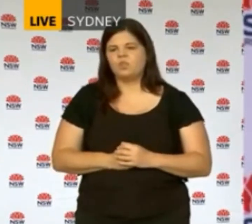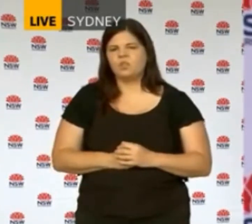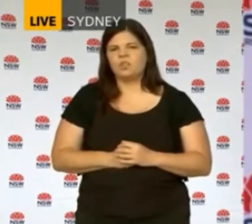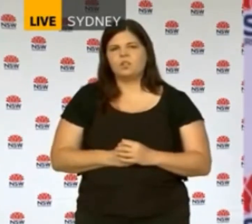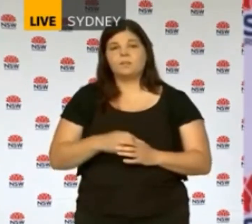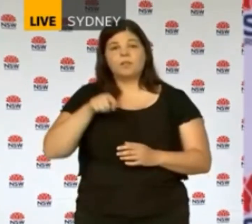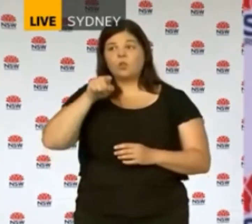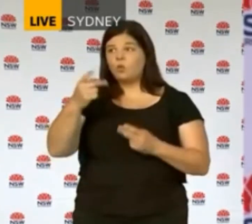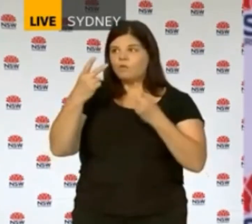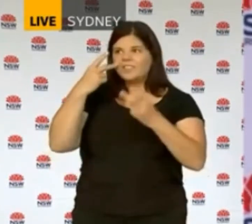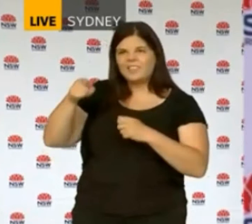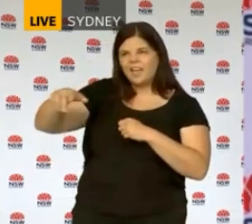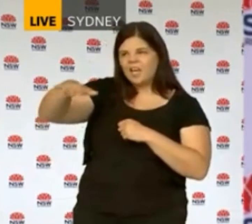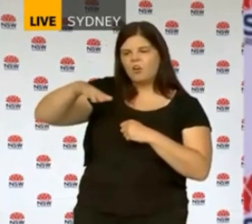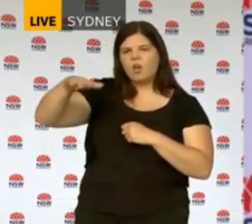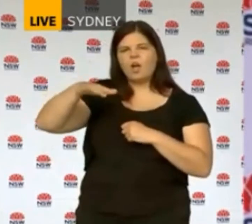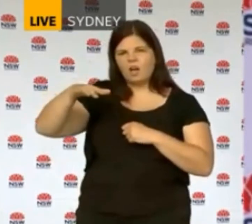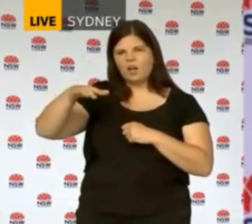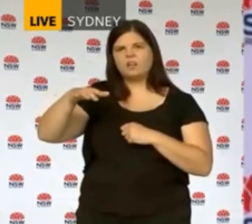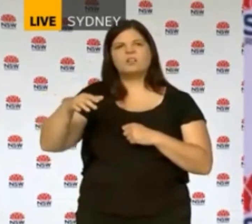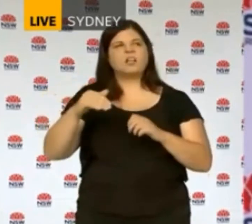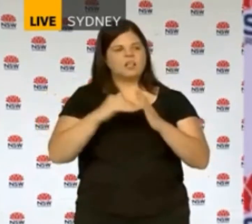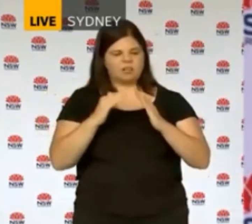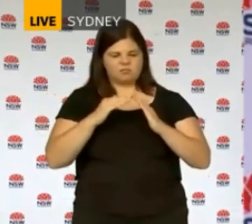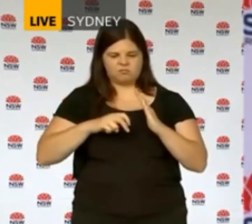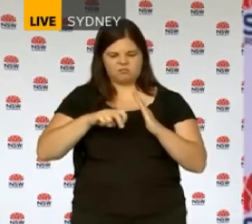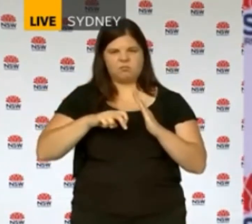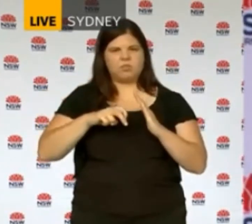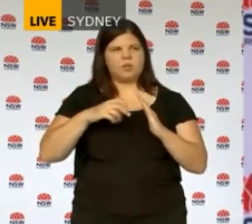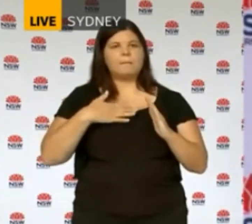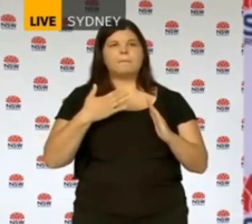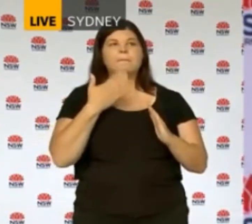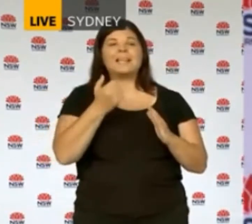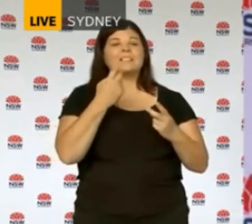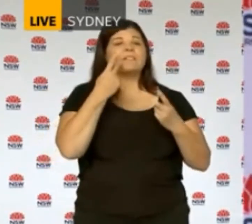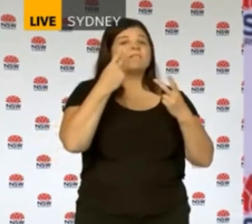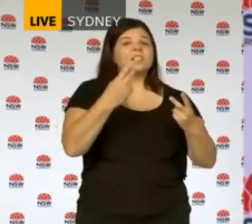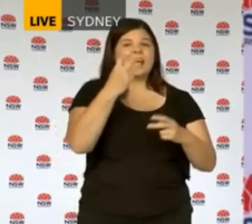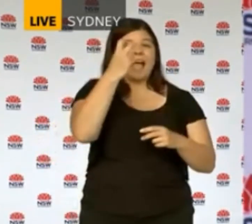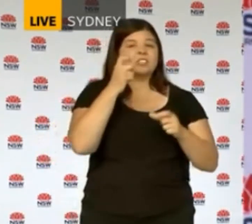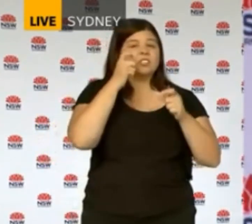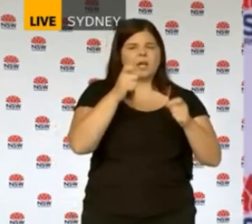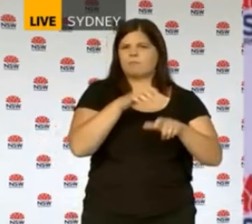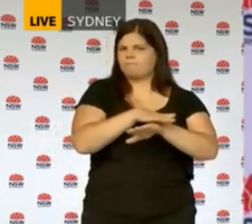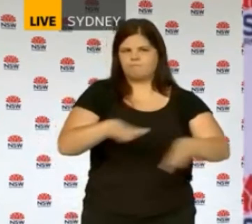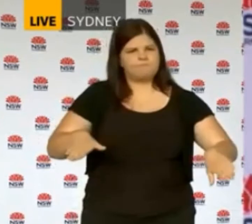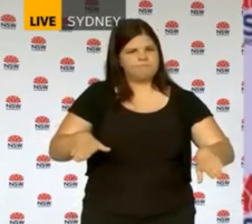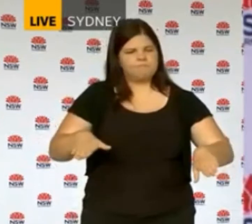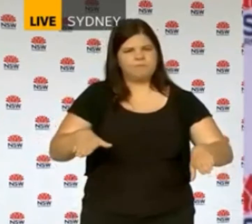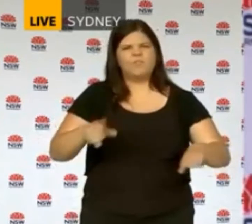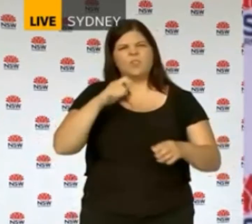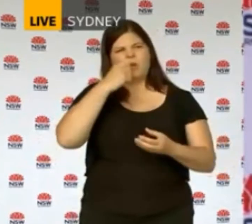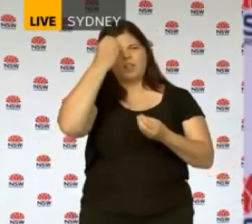area to not go to aged care facilities. So just to be clear, we will be advising the aged care sector to